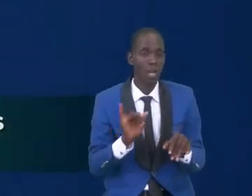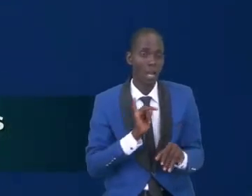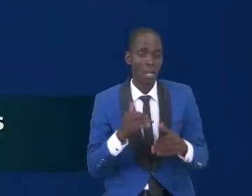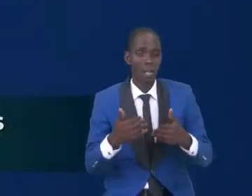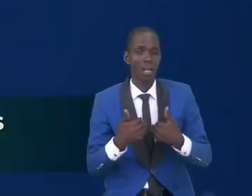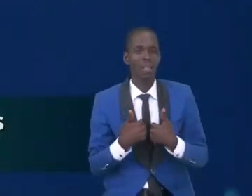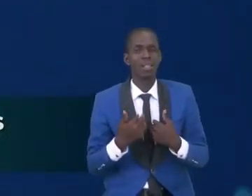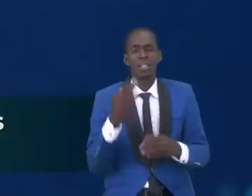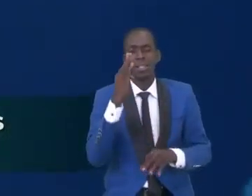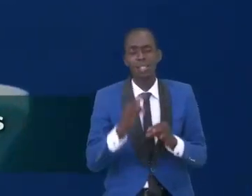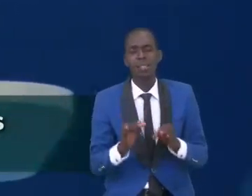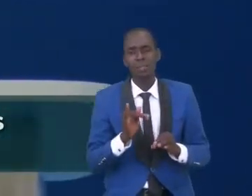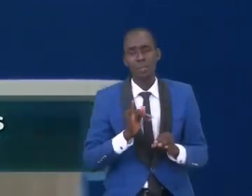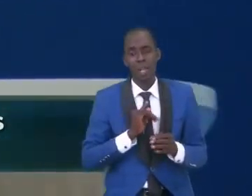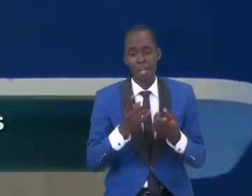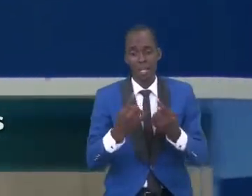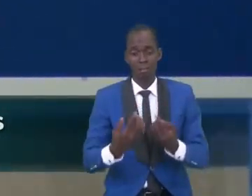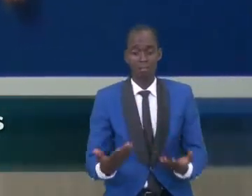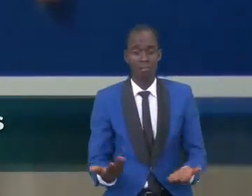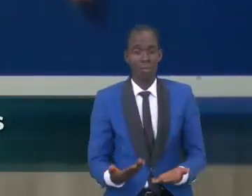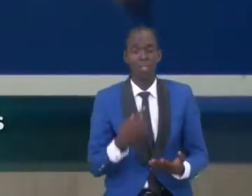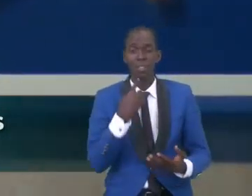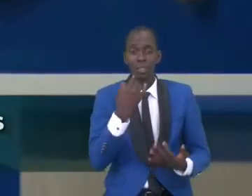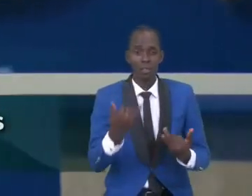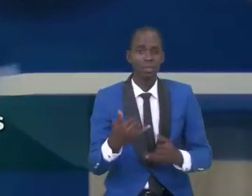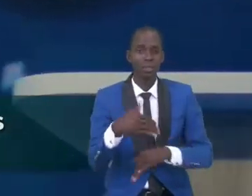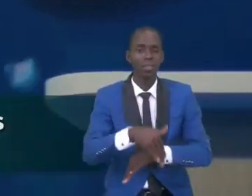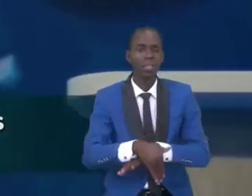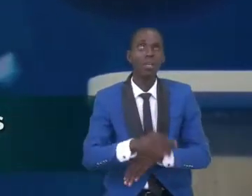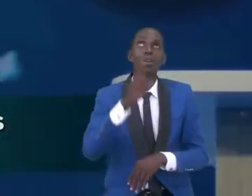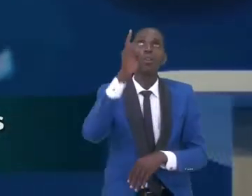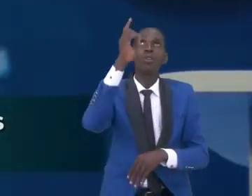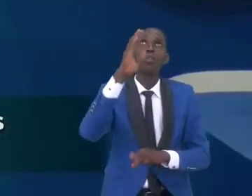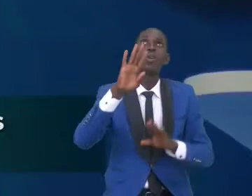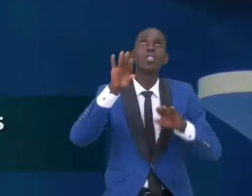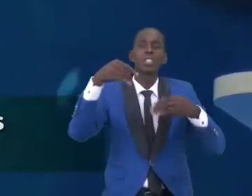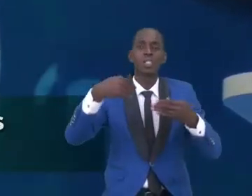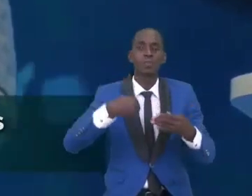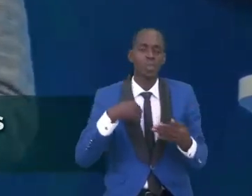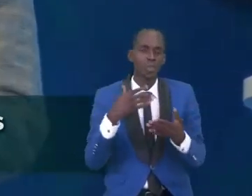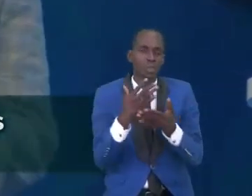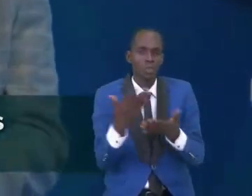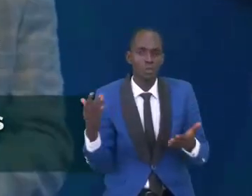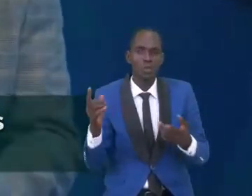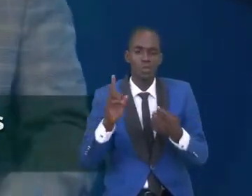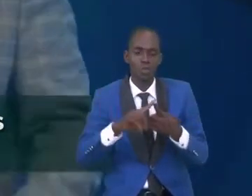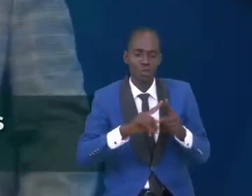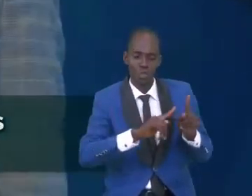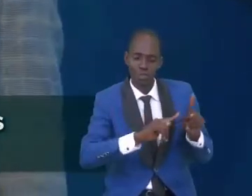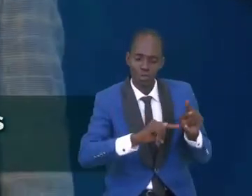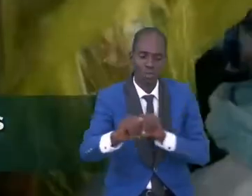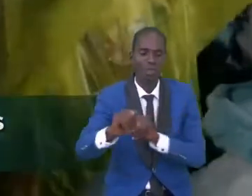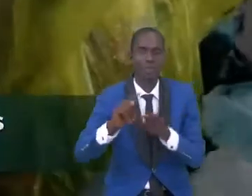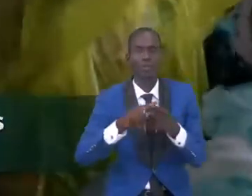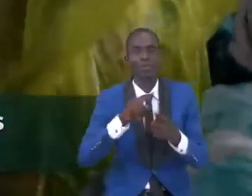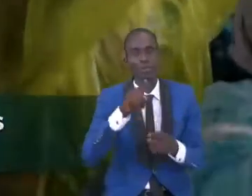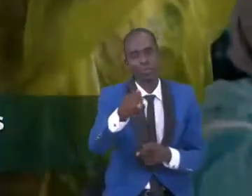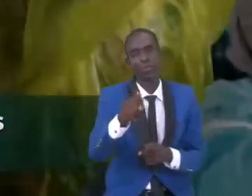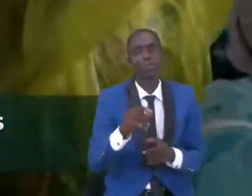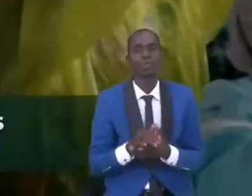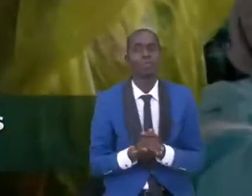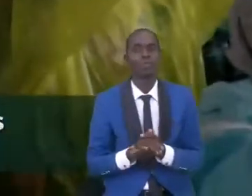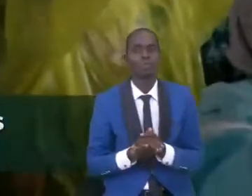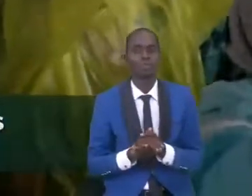tonight, as I came, God gave me something to transfer to you.